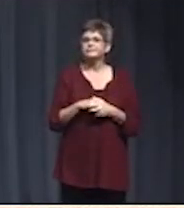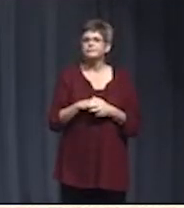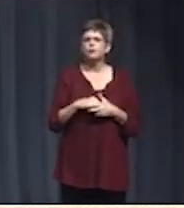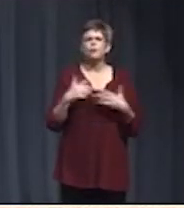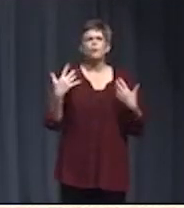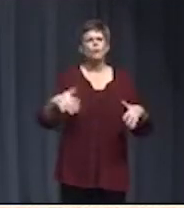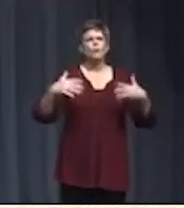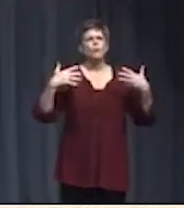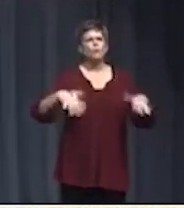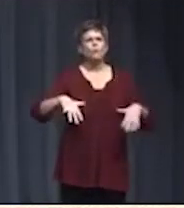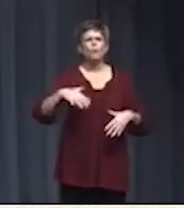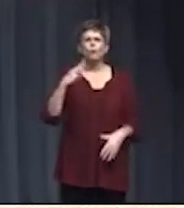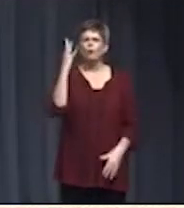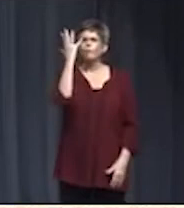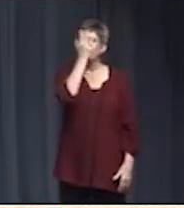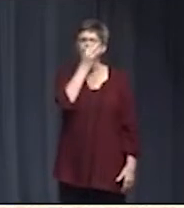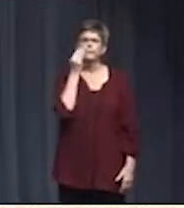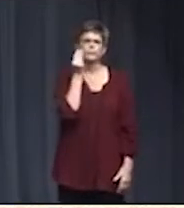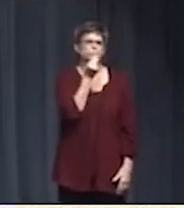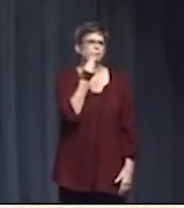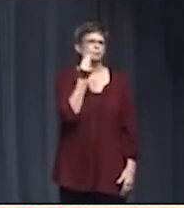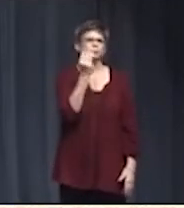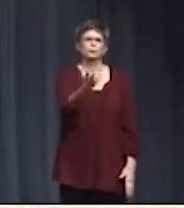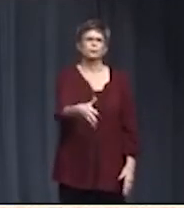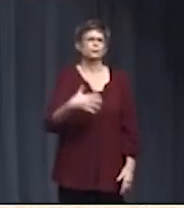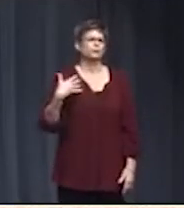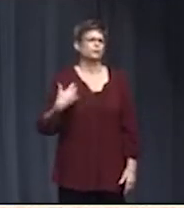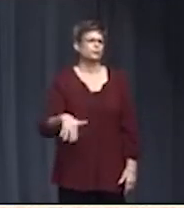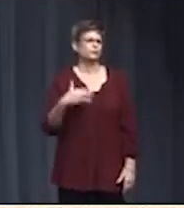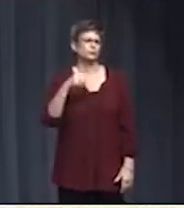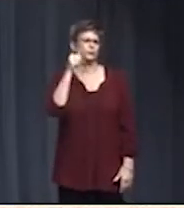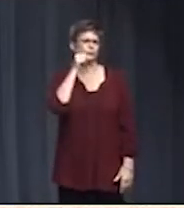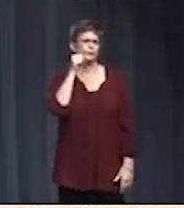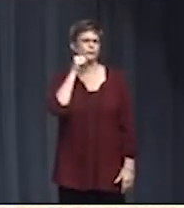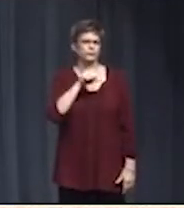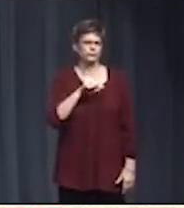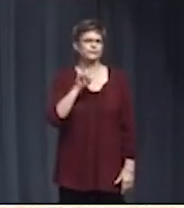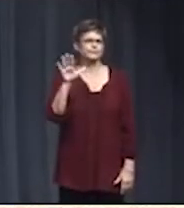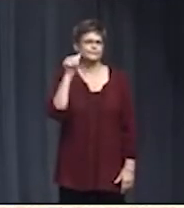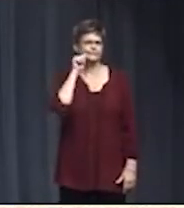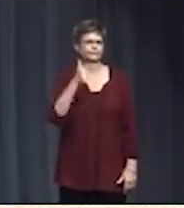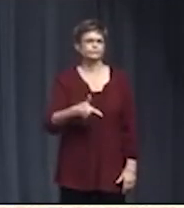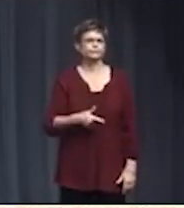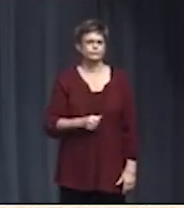was gorgeous. I mean, she was beautiful.